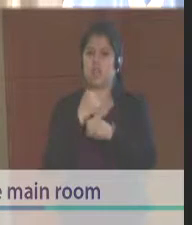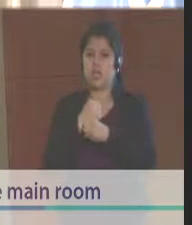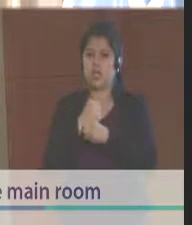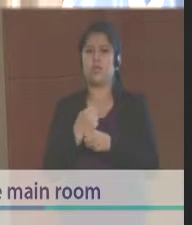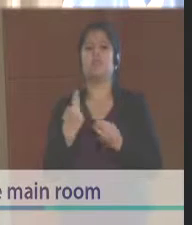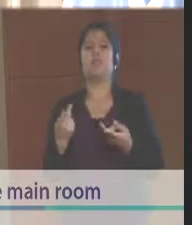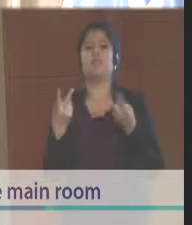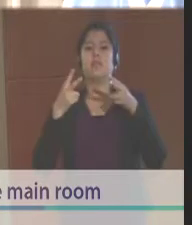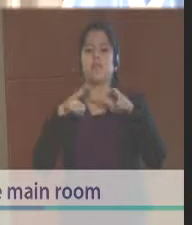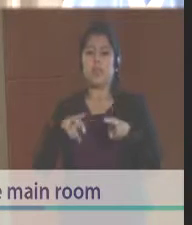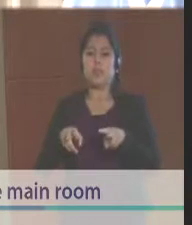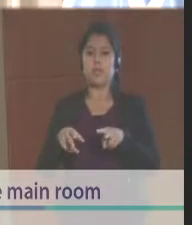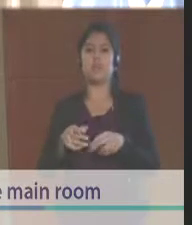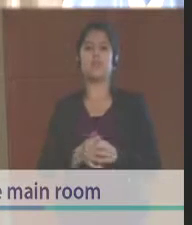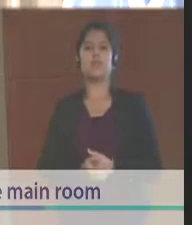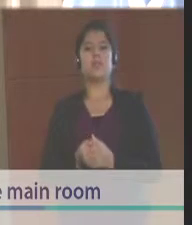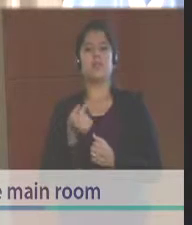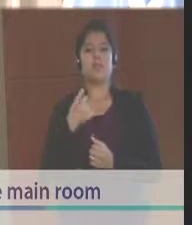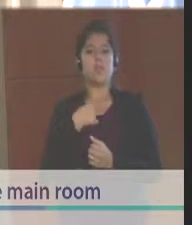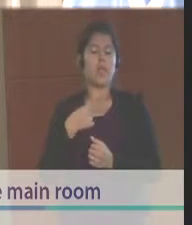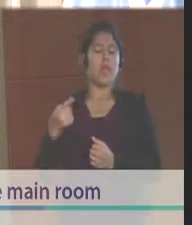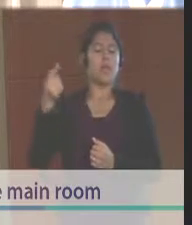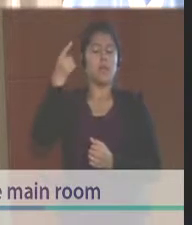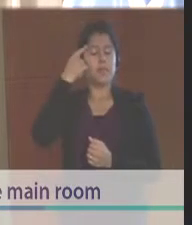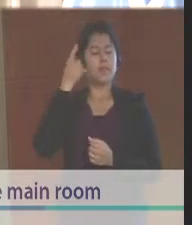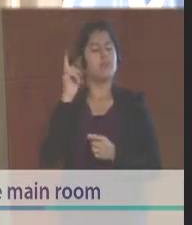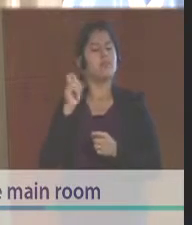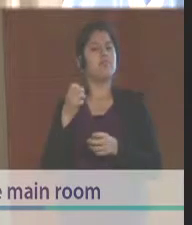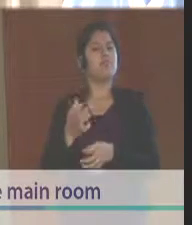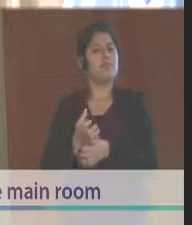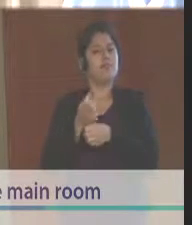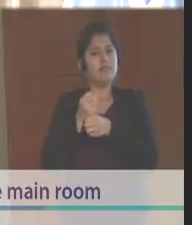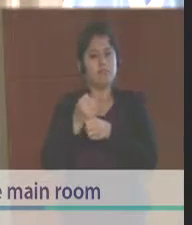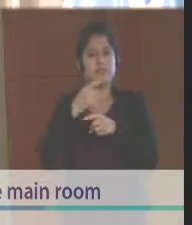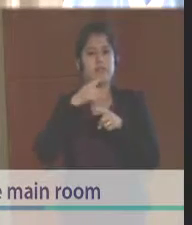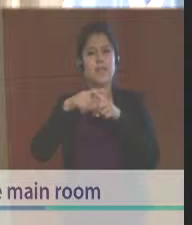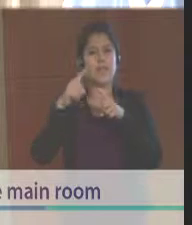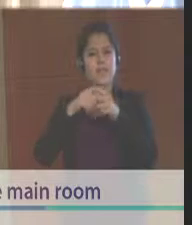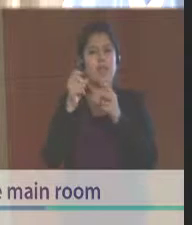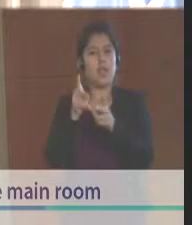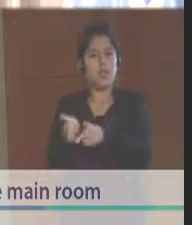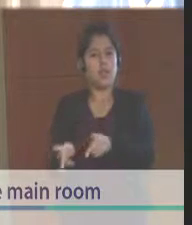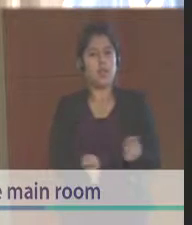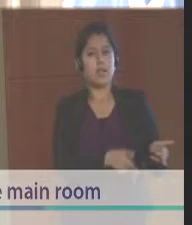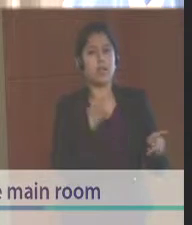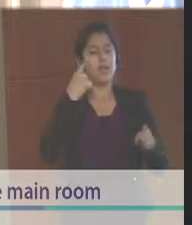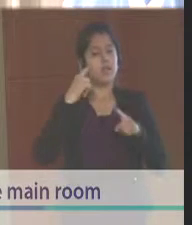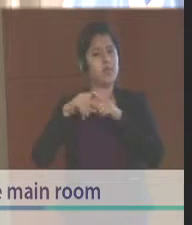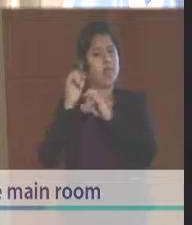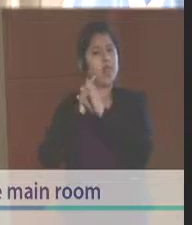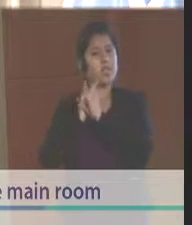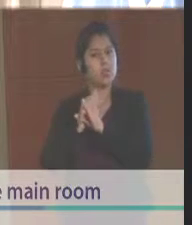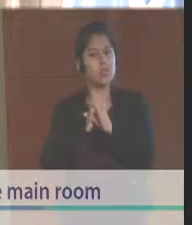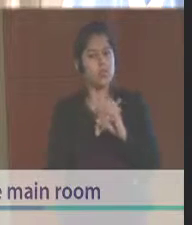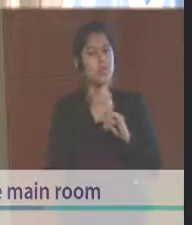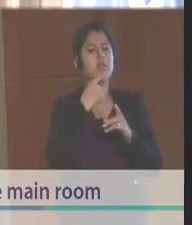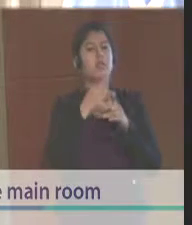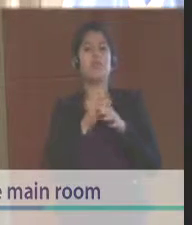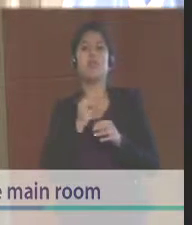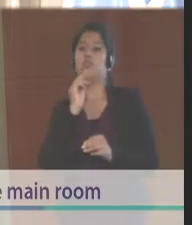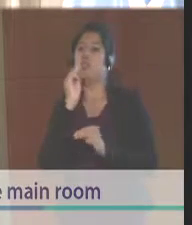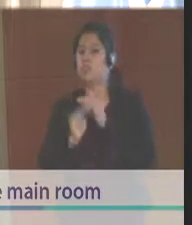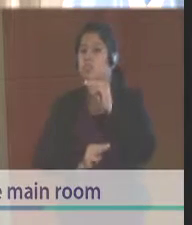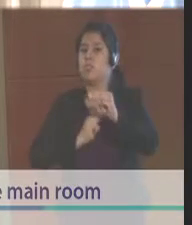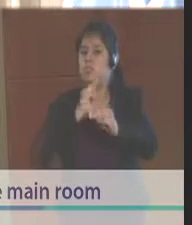during the last 6 years. However, we must point out that in spite of advances in institutional planning